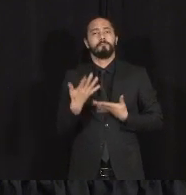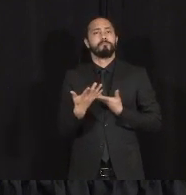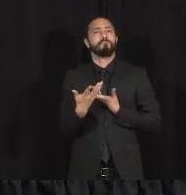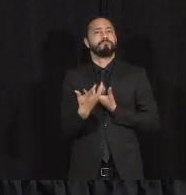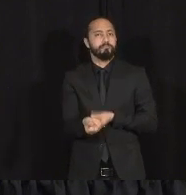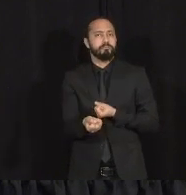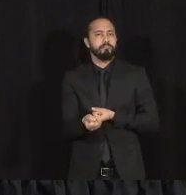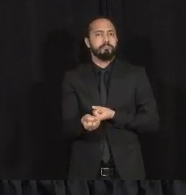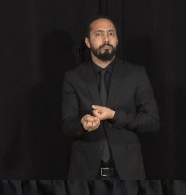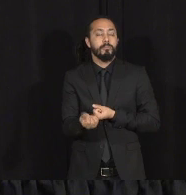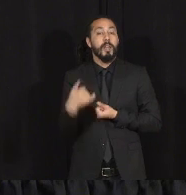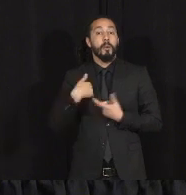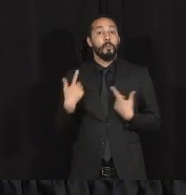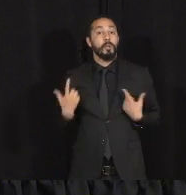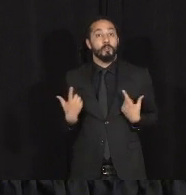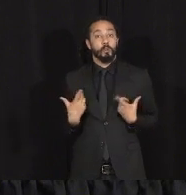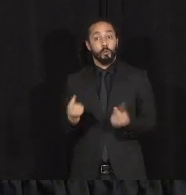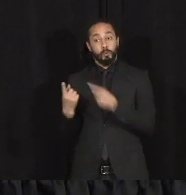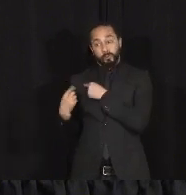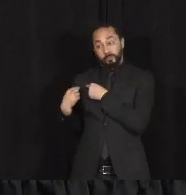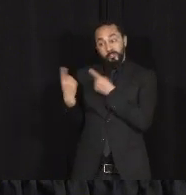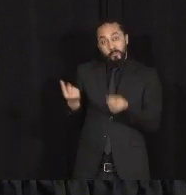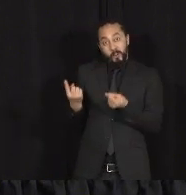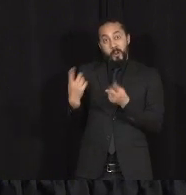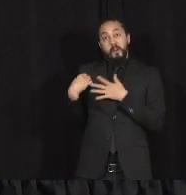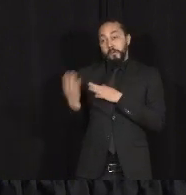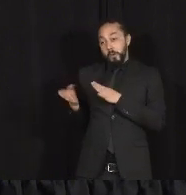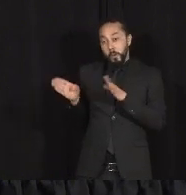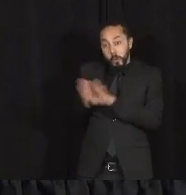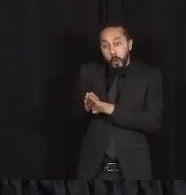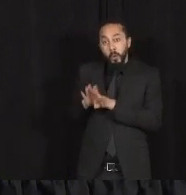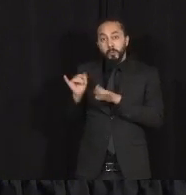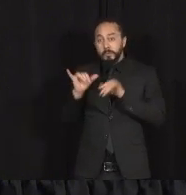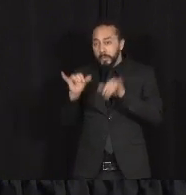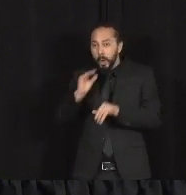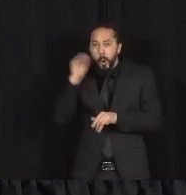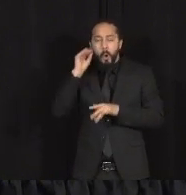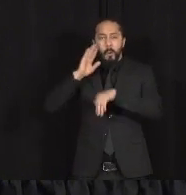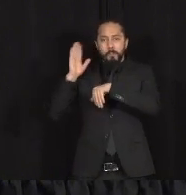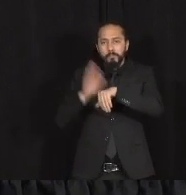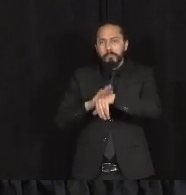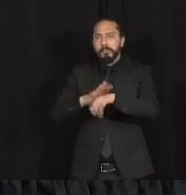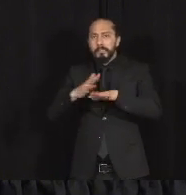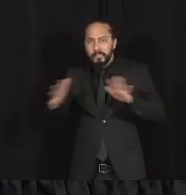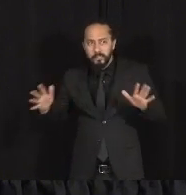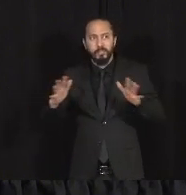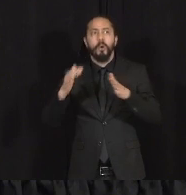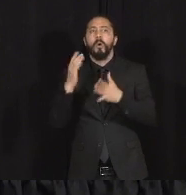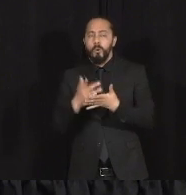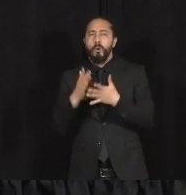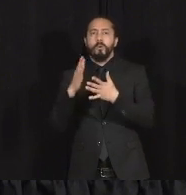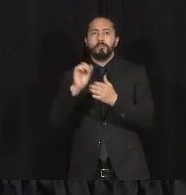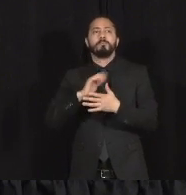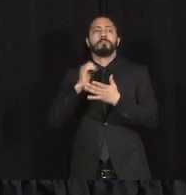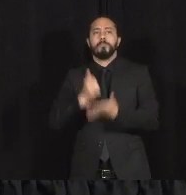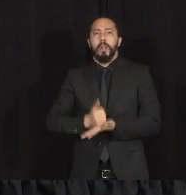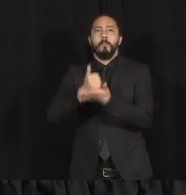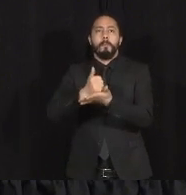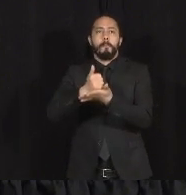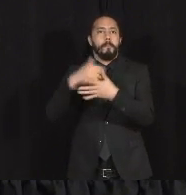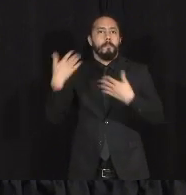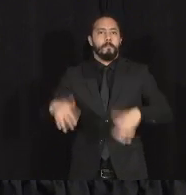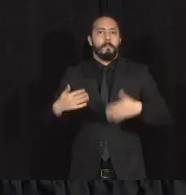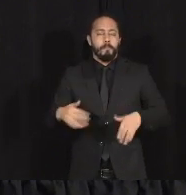difference, and we need everyone to stay focused in the weeks ahead. So stay